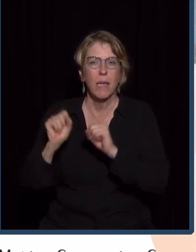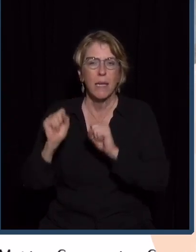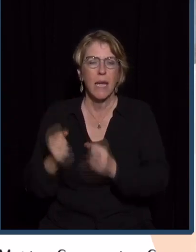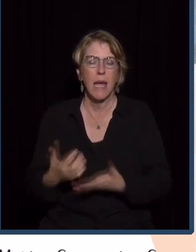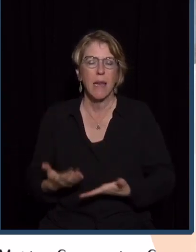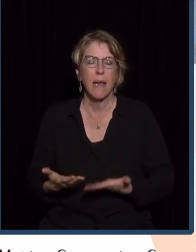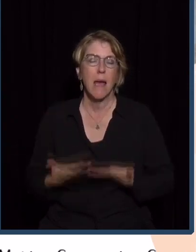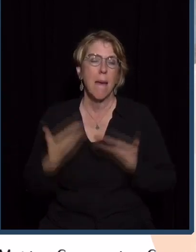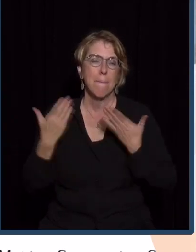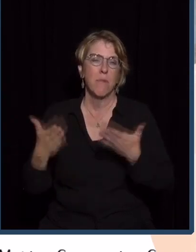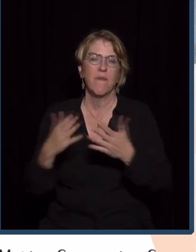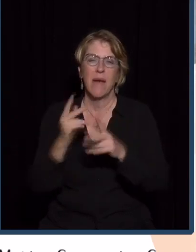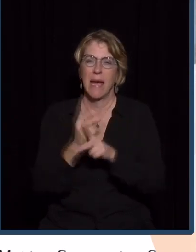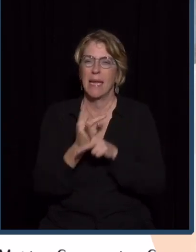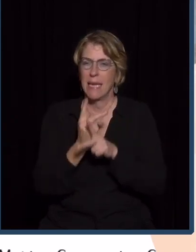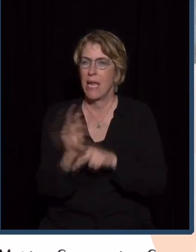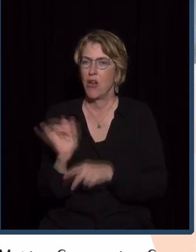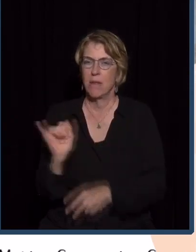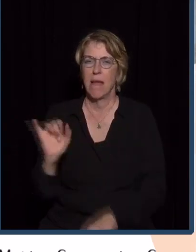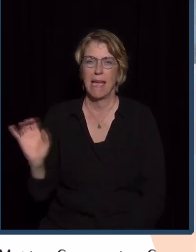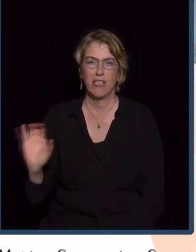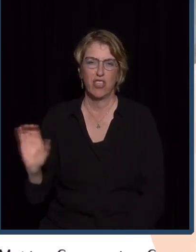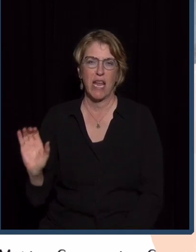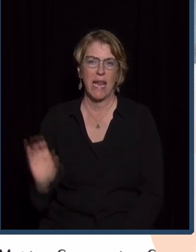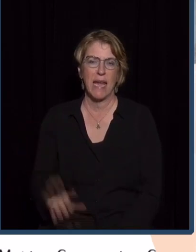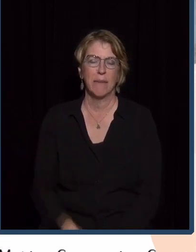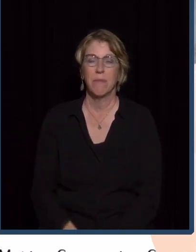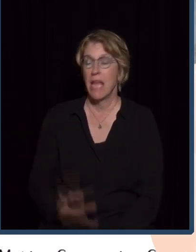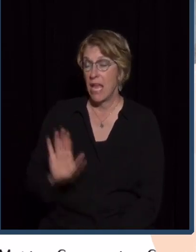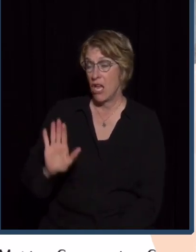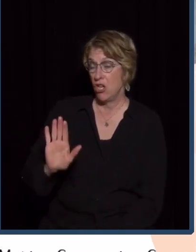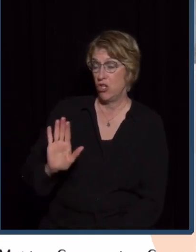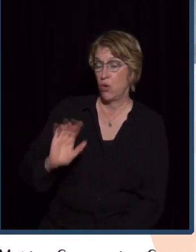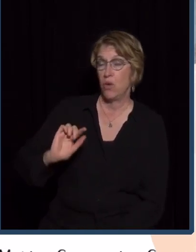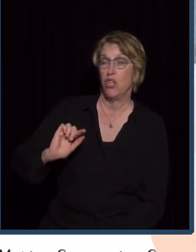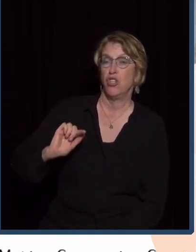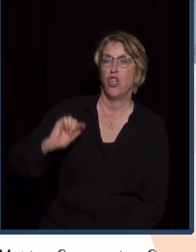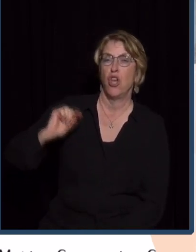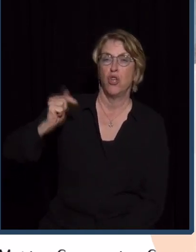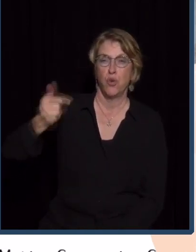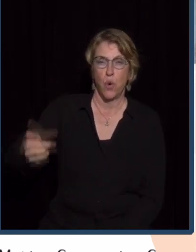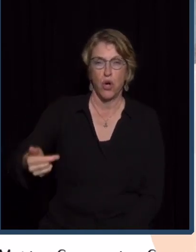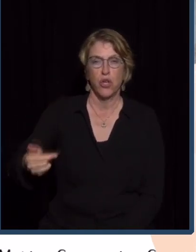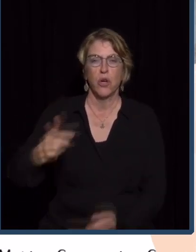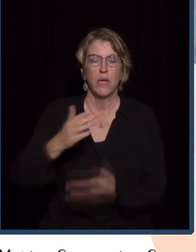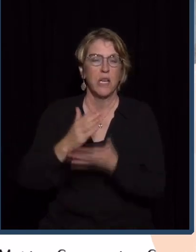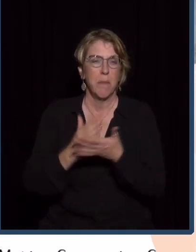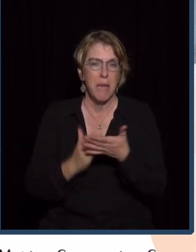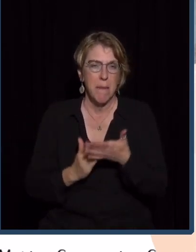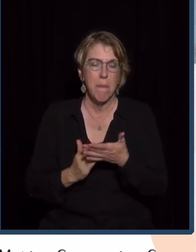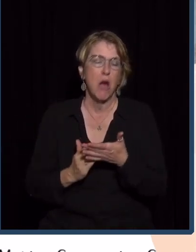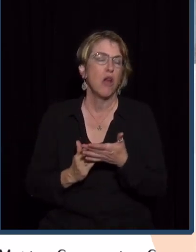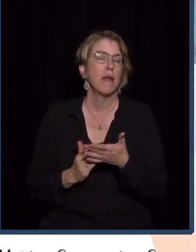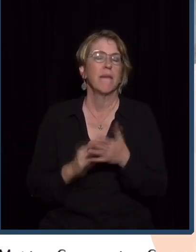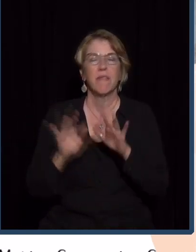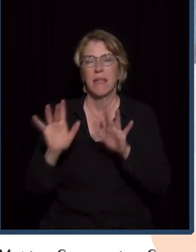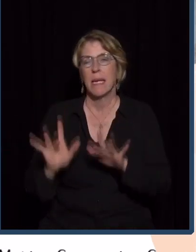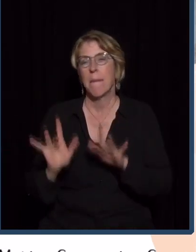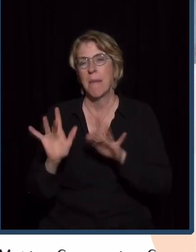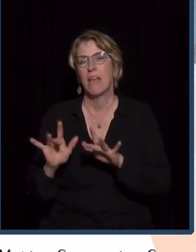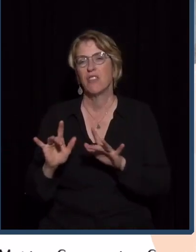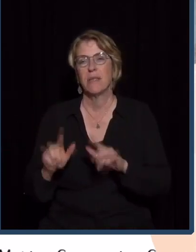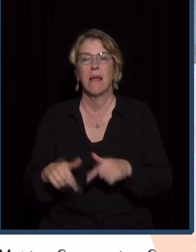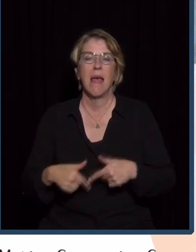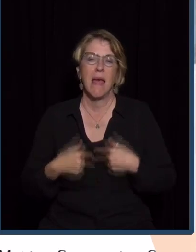care like that to people like Cheyenne. So now is your chance to be a part of the compassionate and life-saving work that we are doing